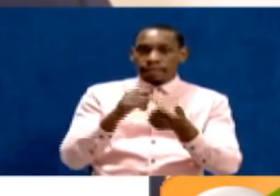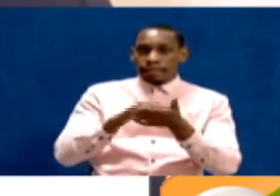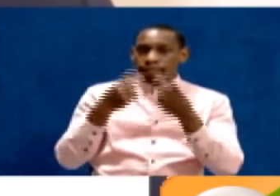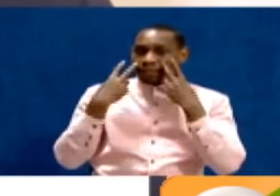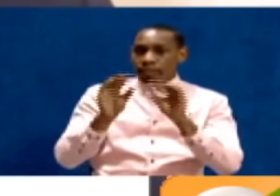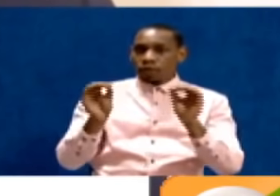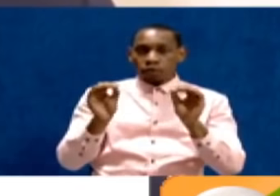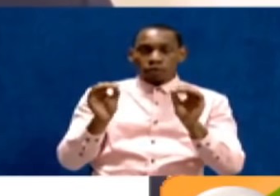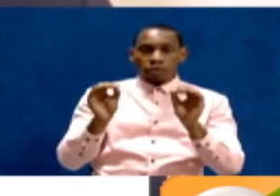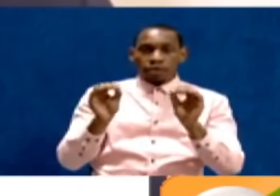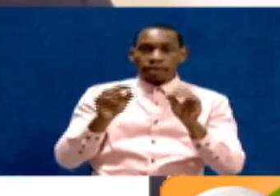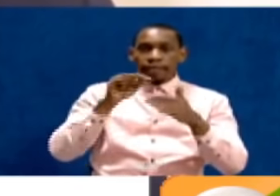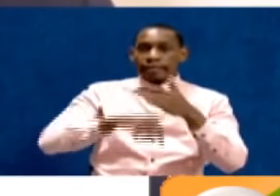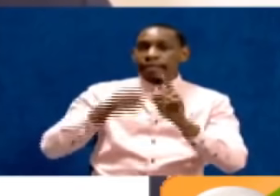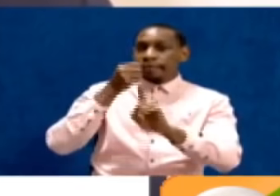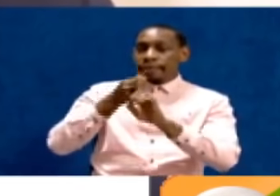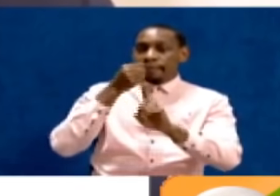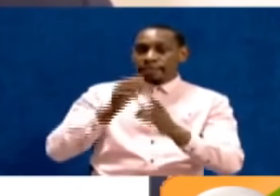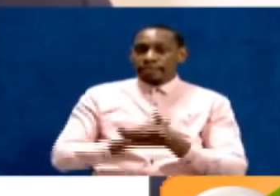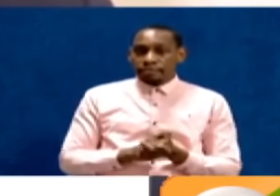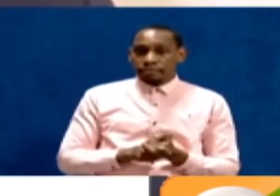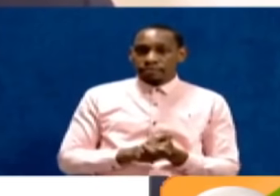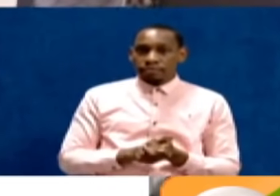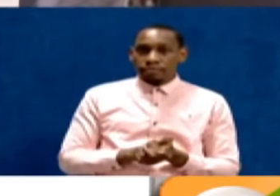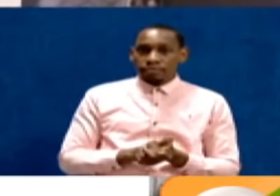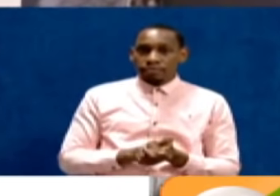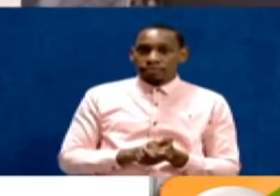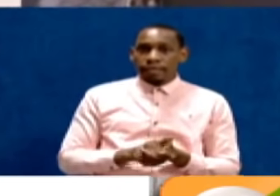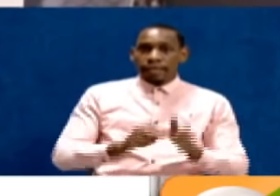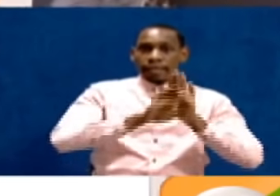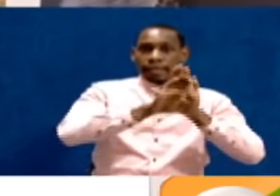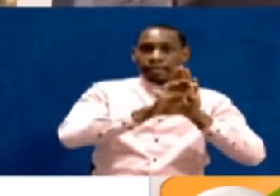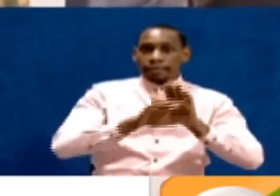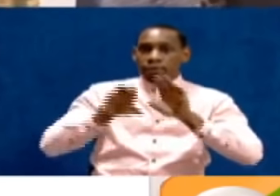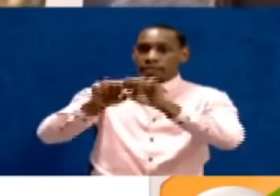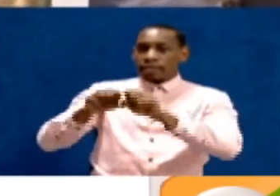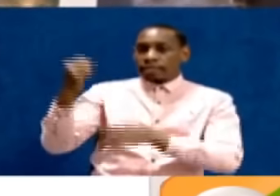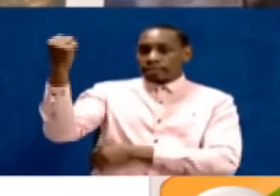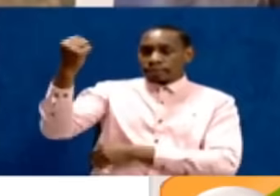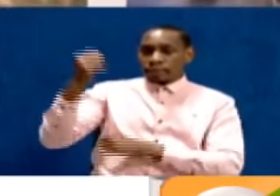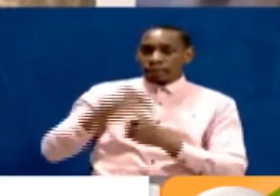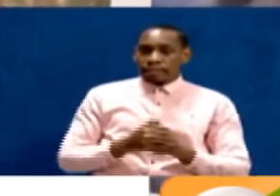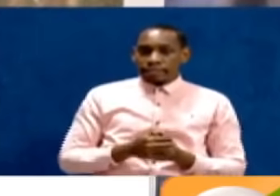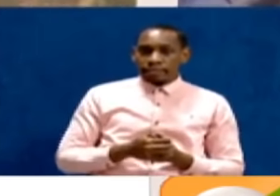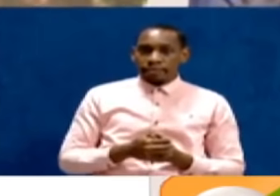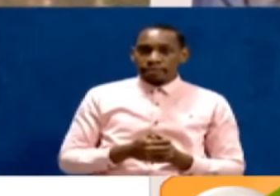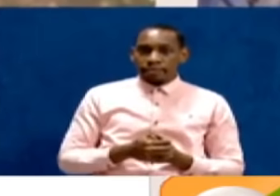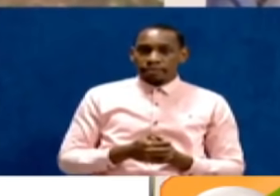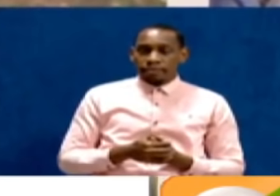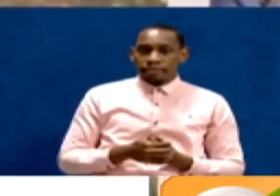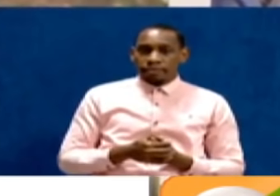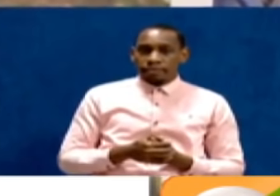see the deeper impact or meaning of some of those storms. For instance, the succession politics of